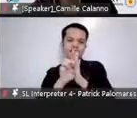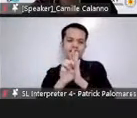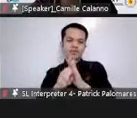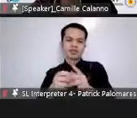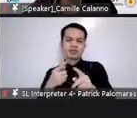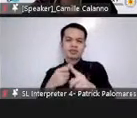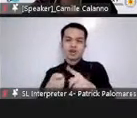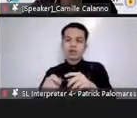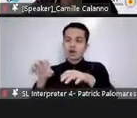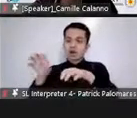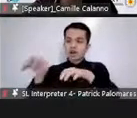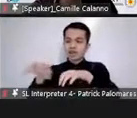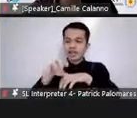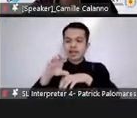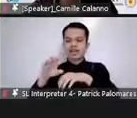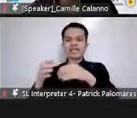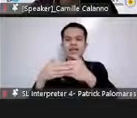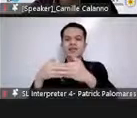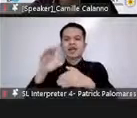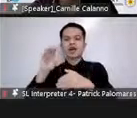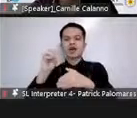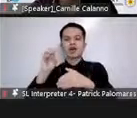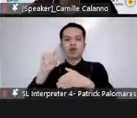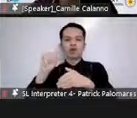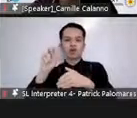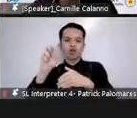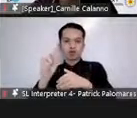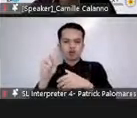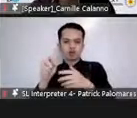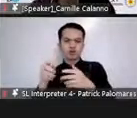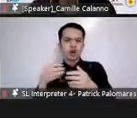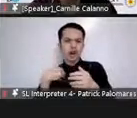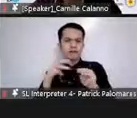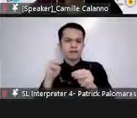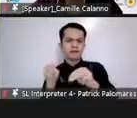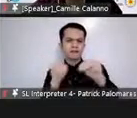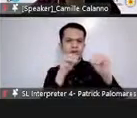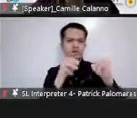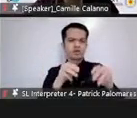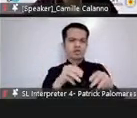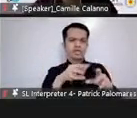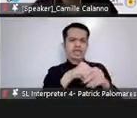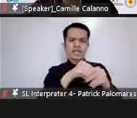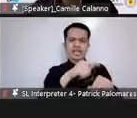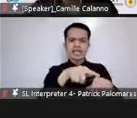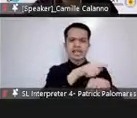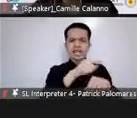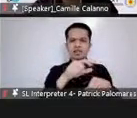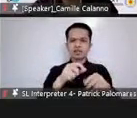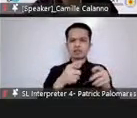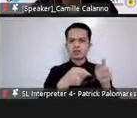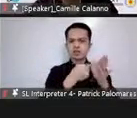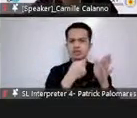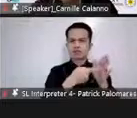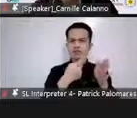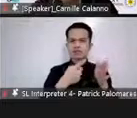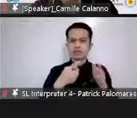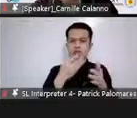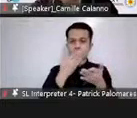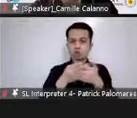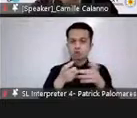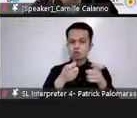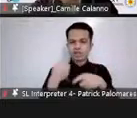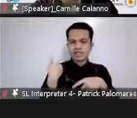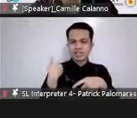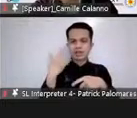coasts, I think there's some evidence for people moving inland at different periods. We don't have good control on this